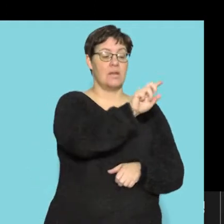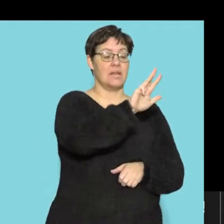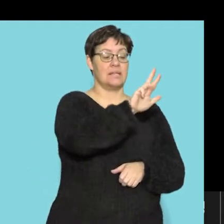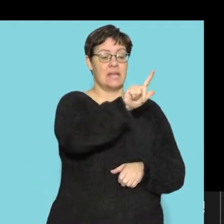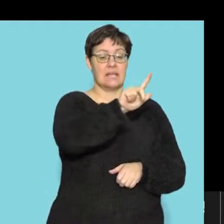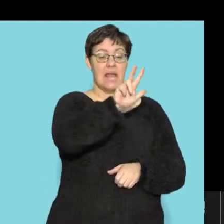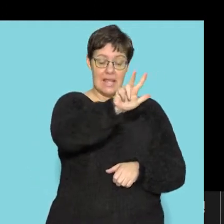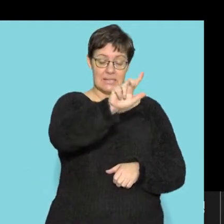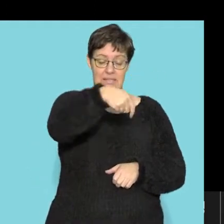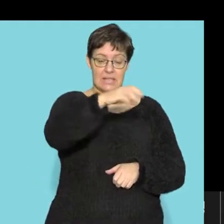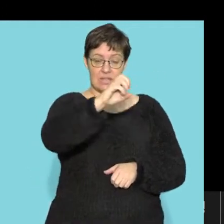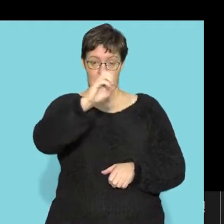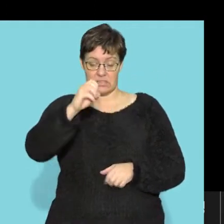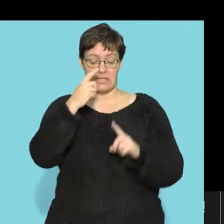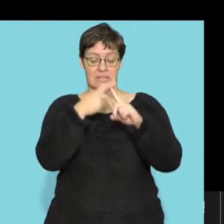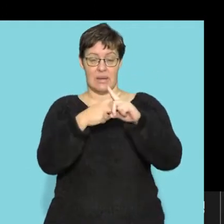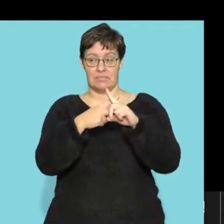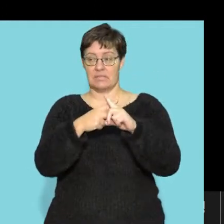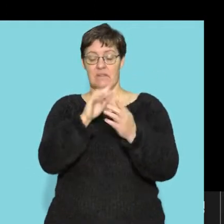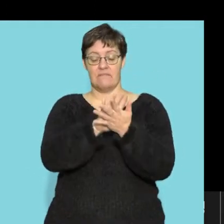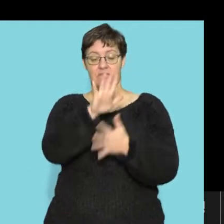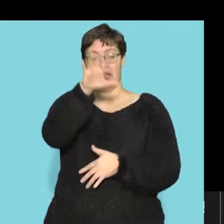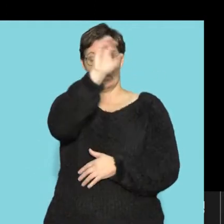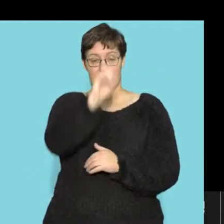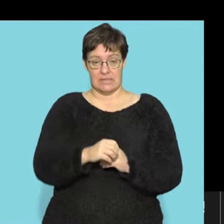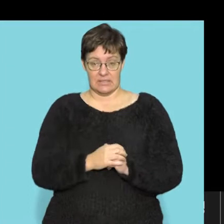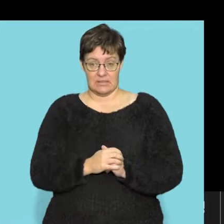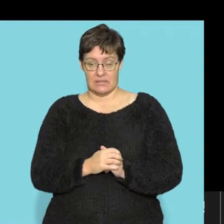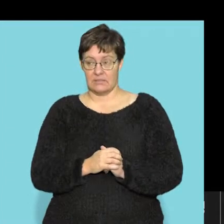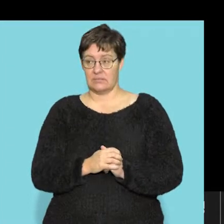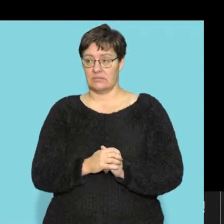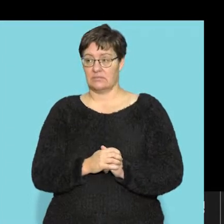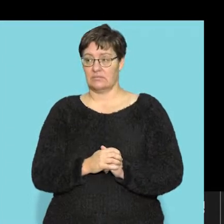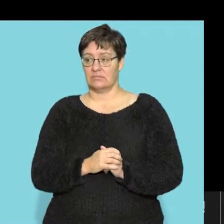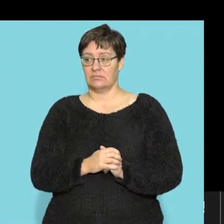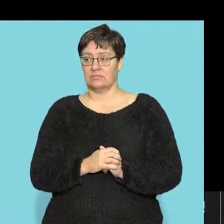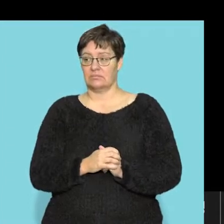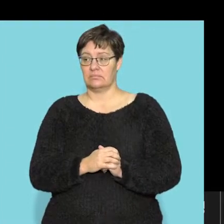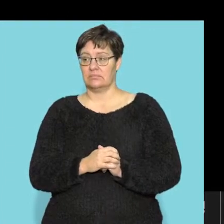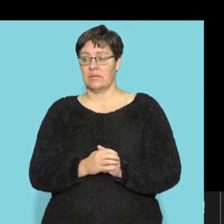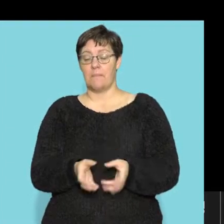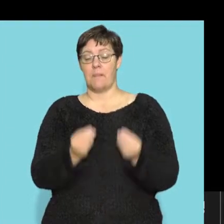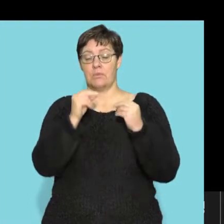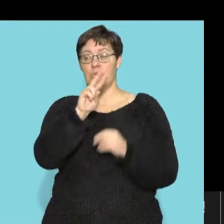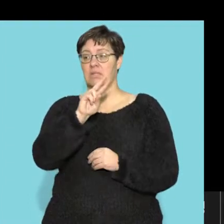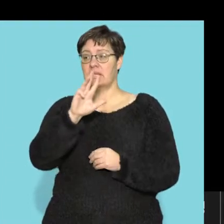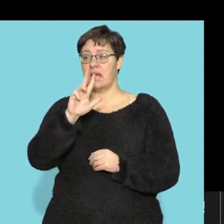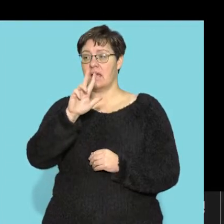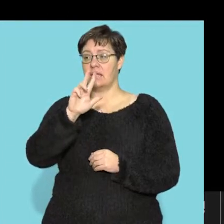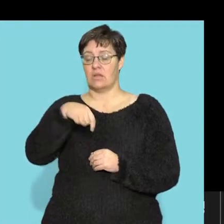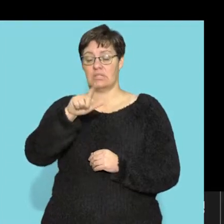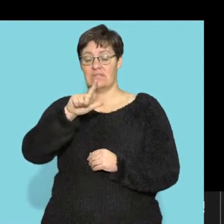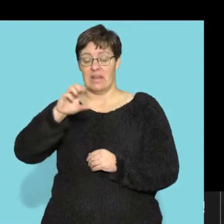198,000 times my 15%, okay, will give me that,